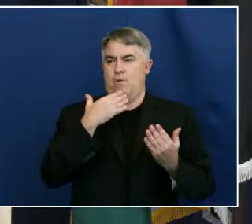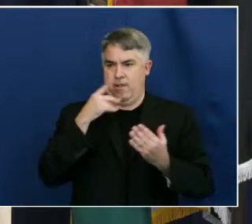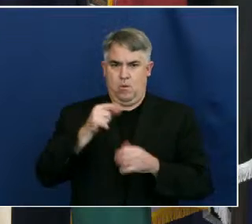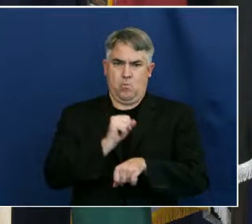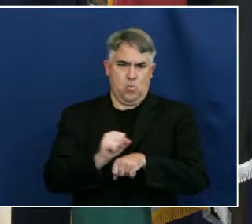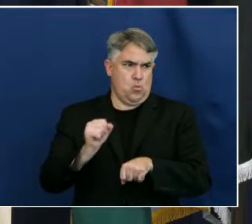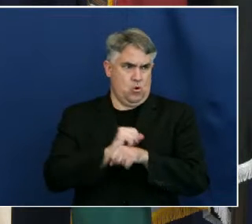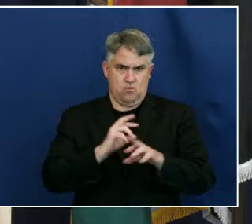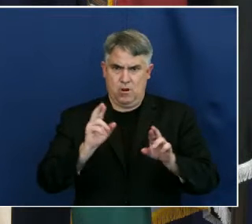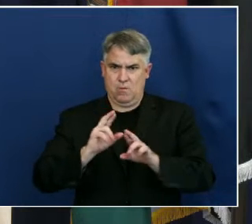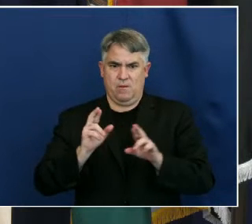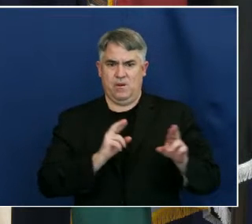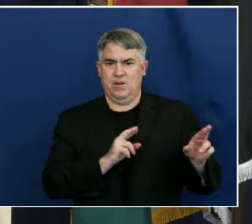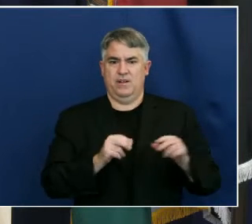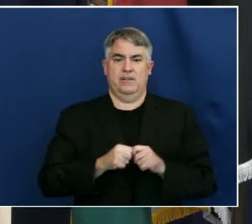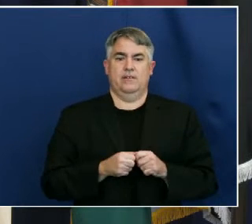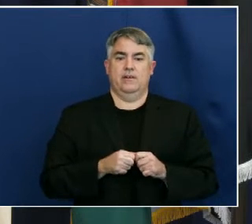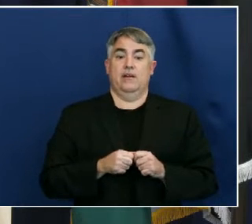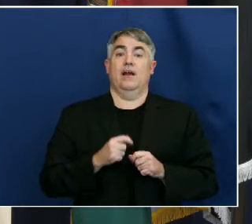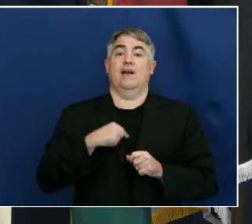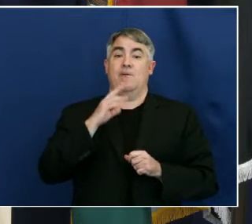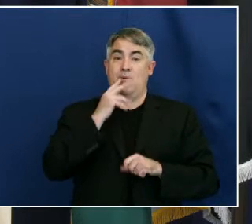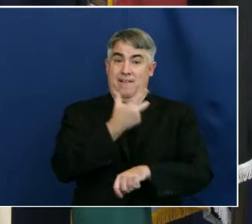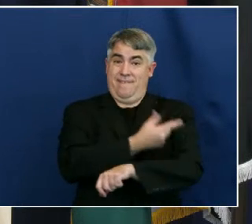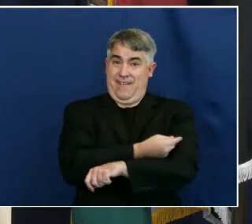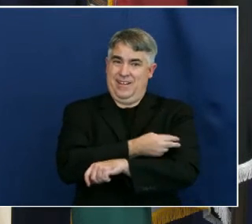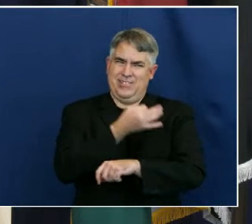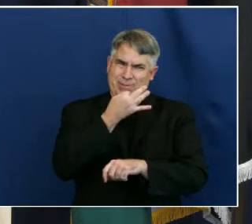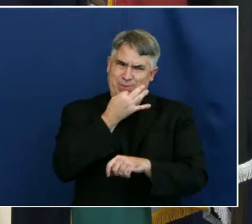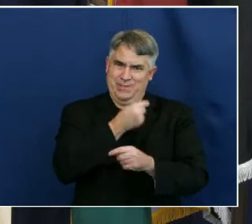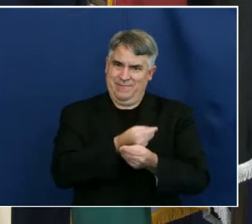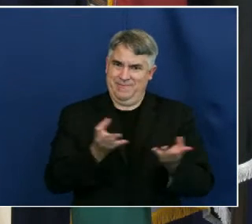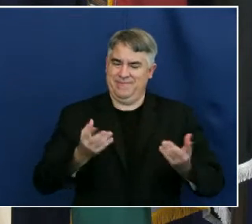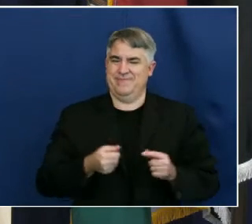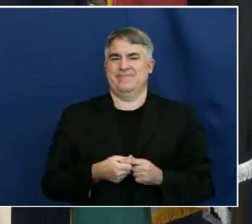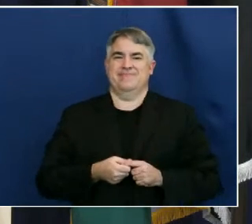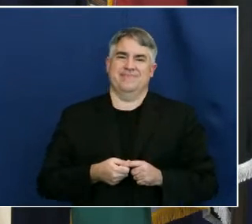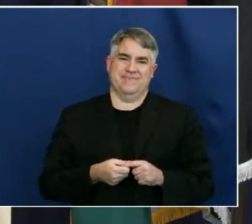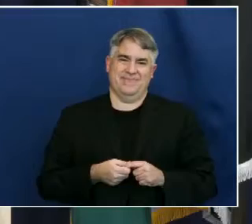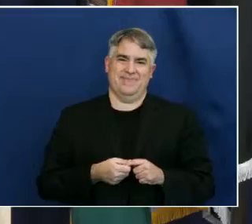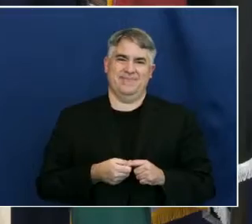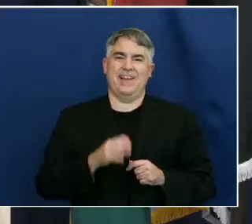get you vaccinated as quickly as possible. Thank you so much.